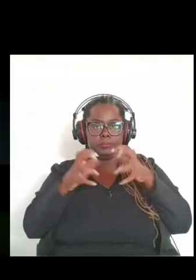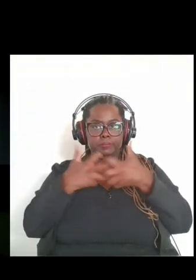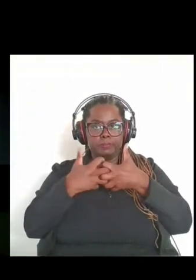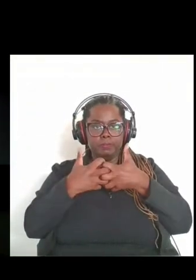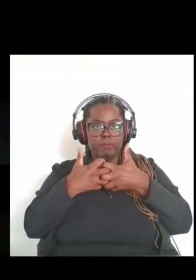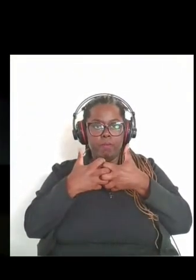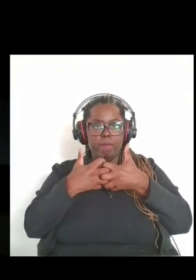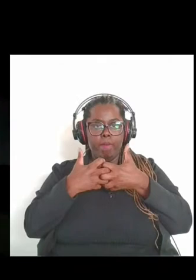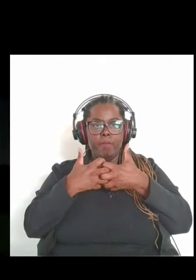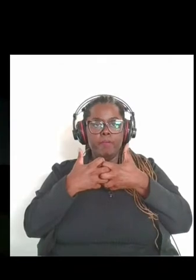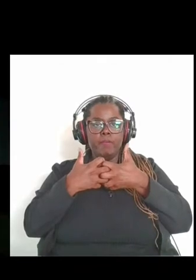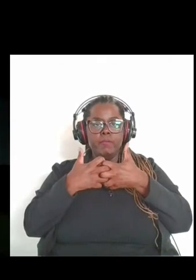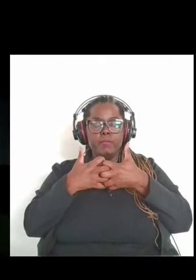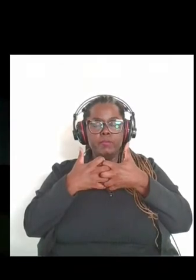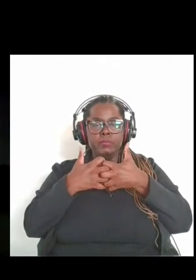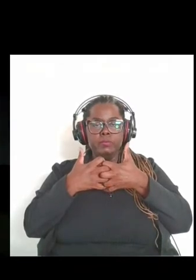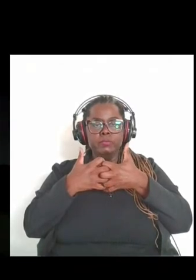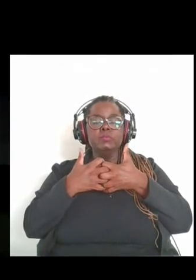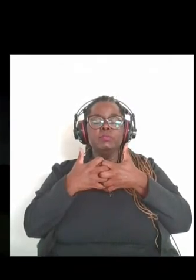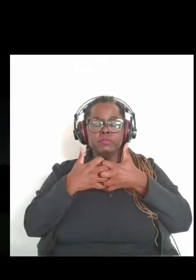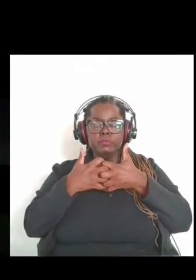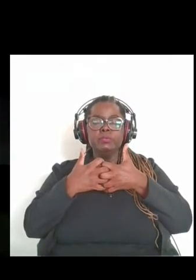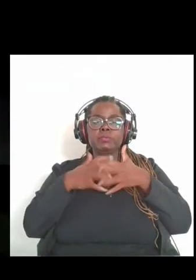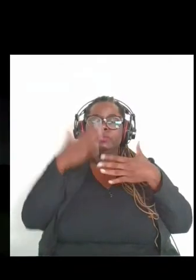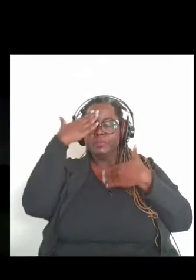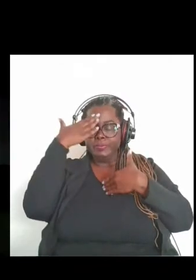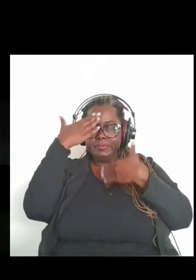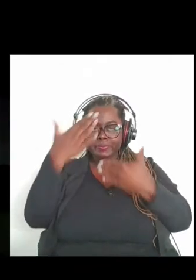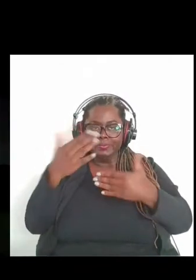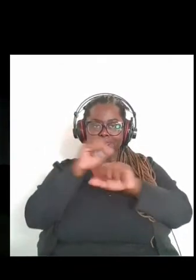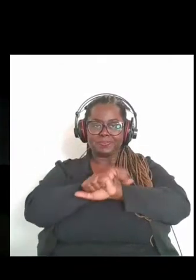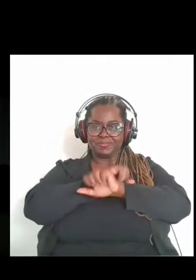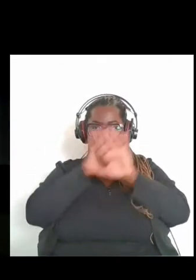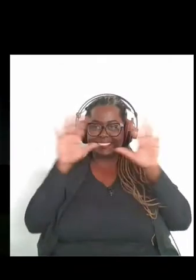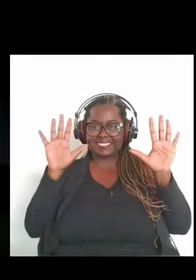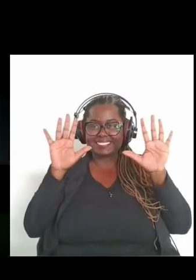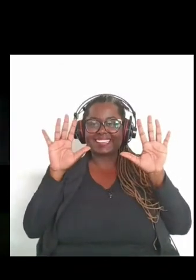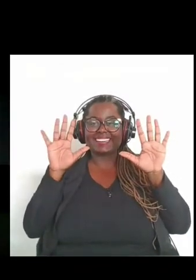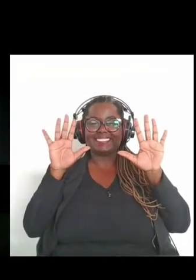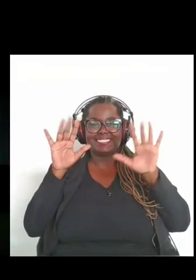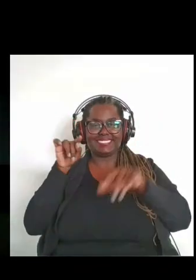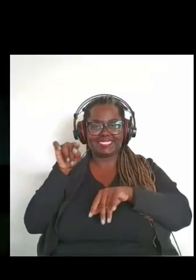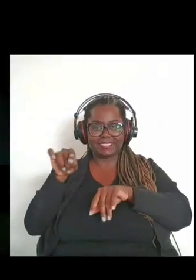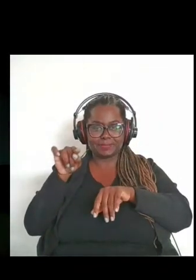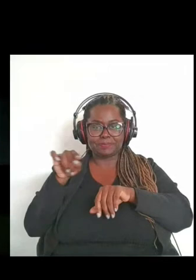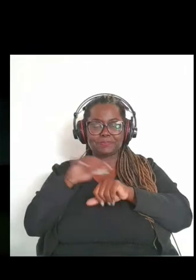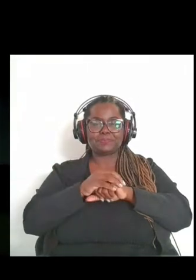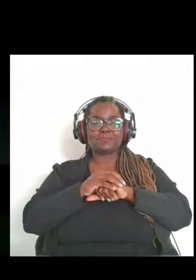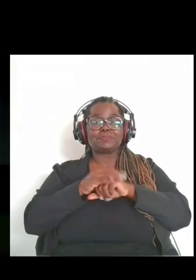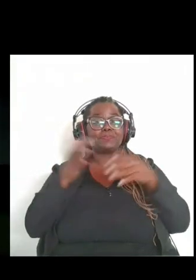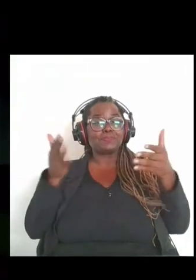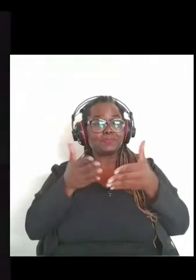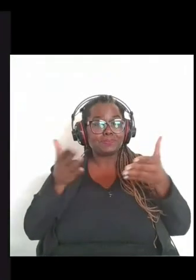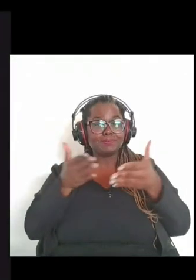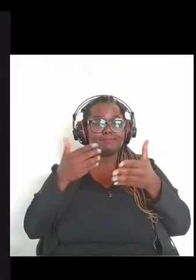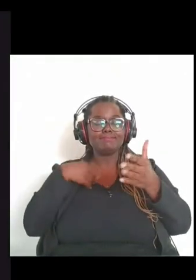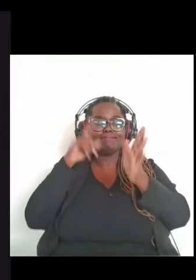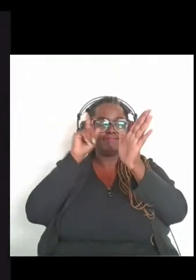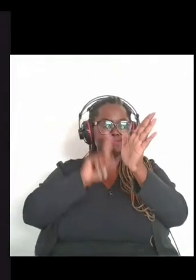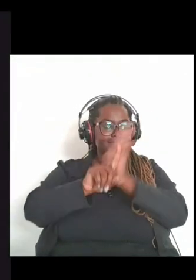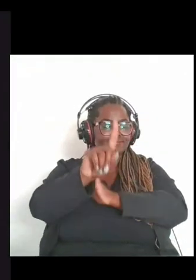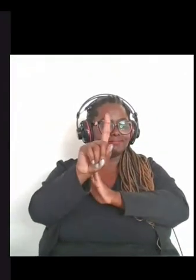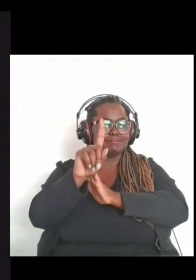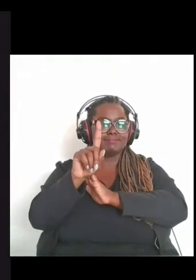the term and how I was reading the concept and thank you very much for clarifying the meaning of the term and now